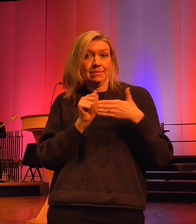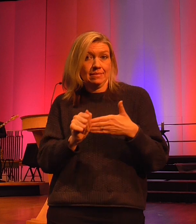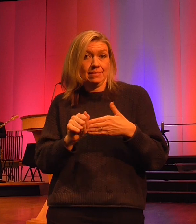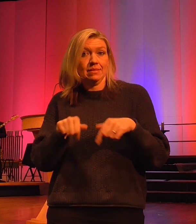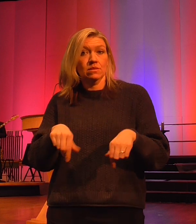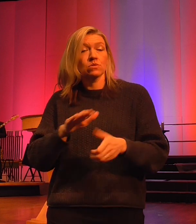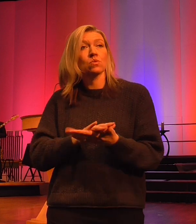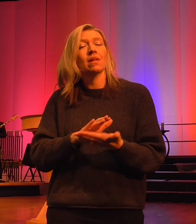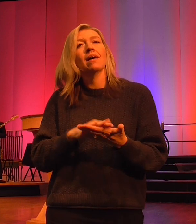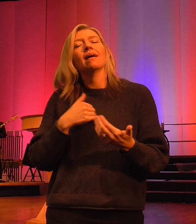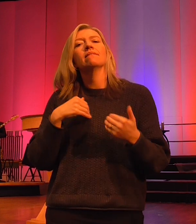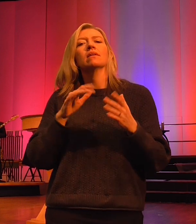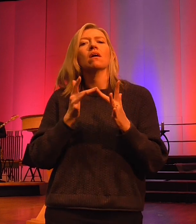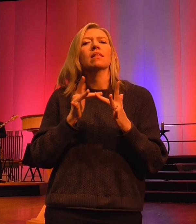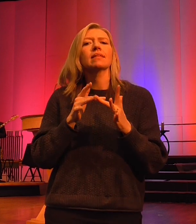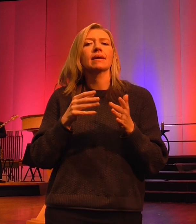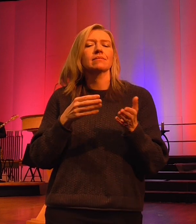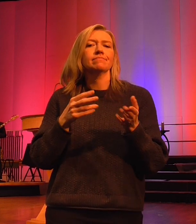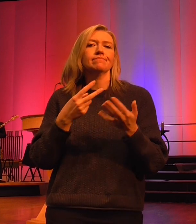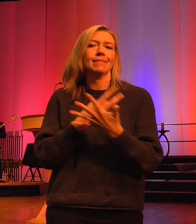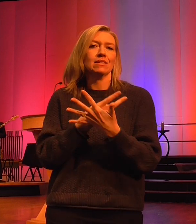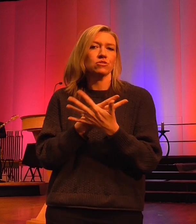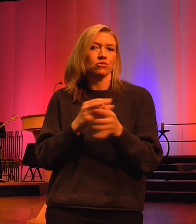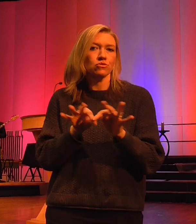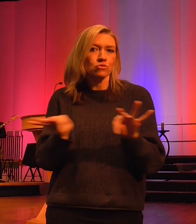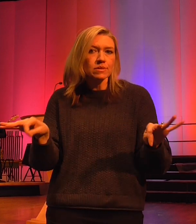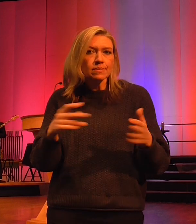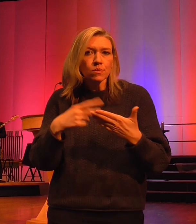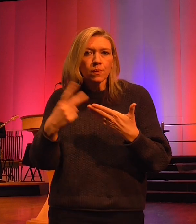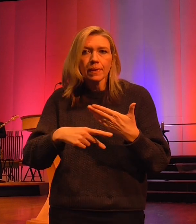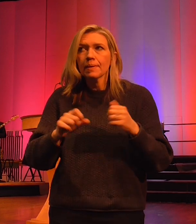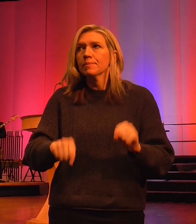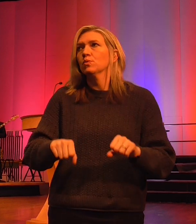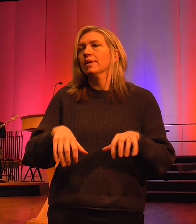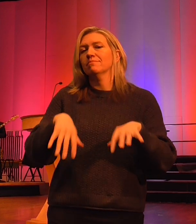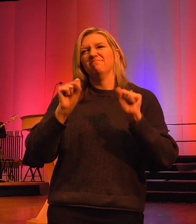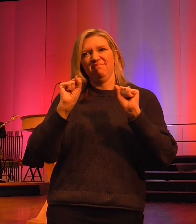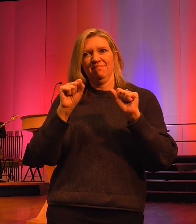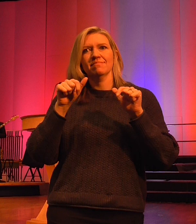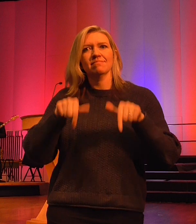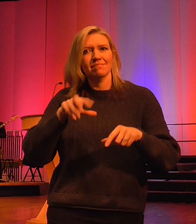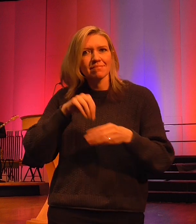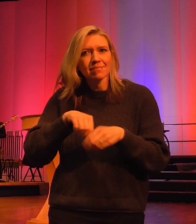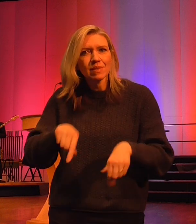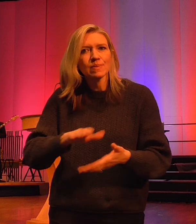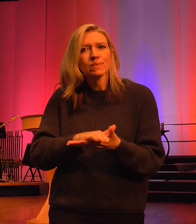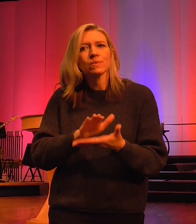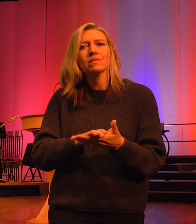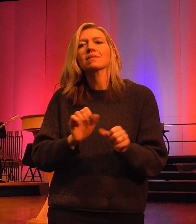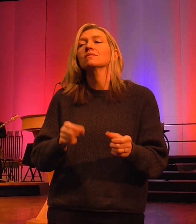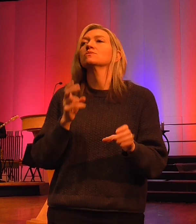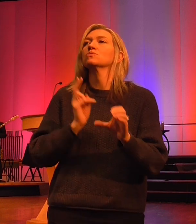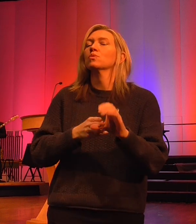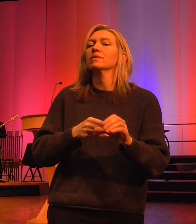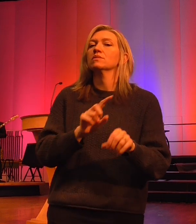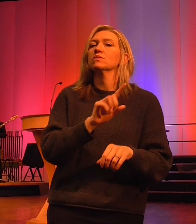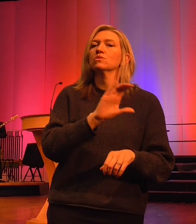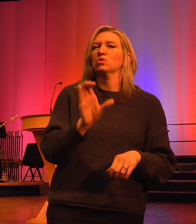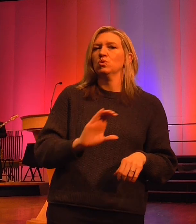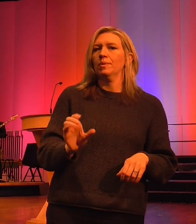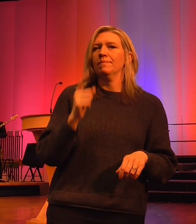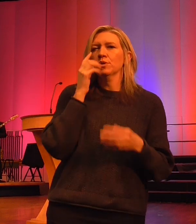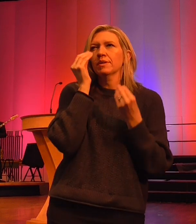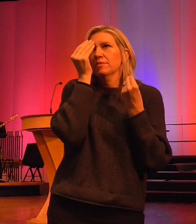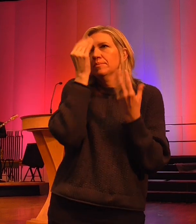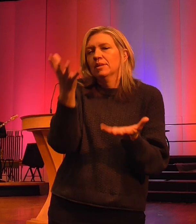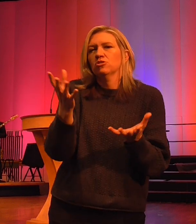degree program that you can earn by participating in the school. And you can go and join us on Zoom for an information session. It's brief,